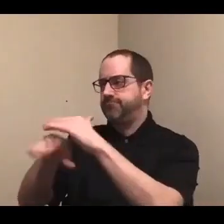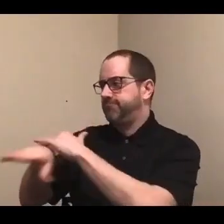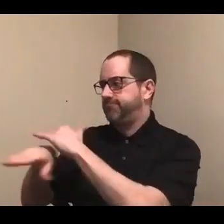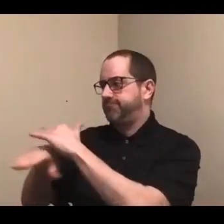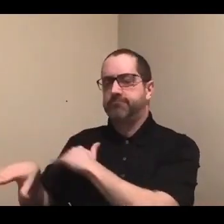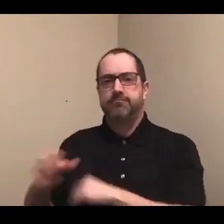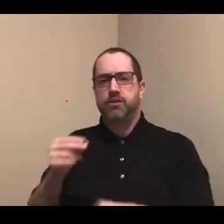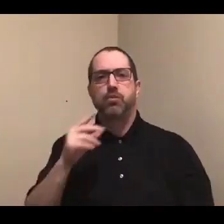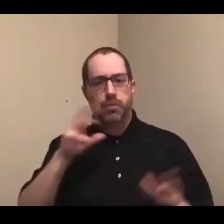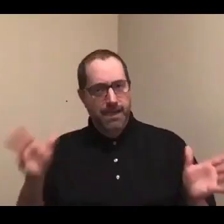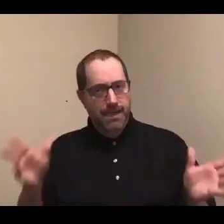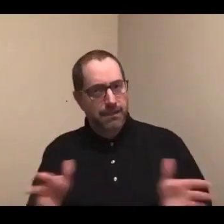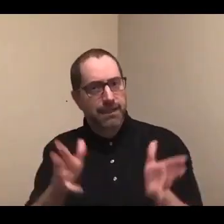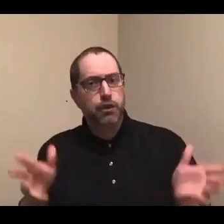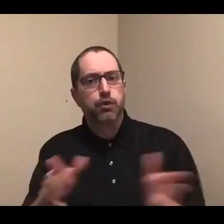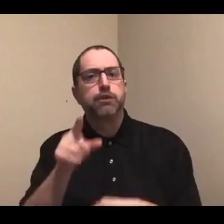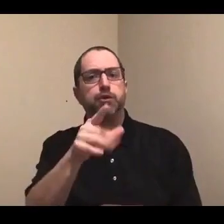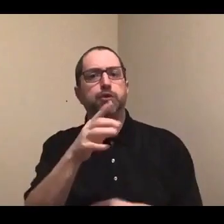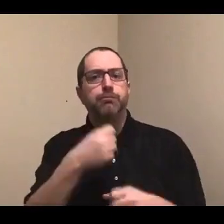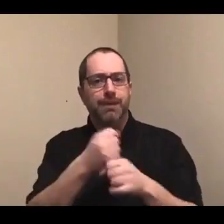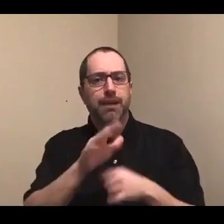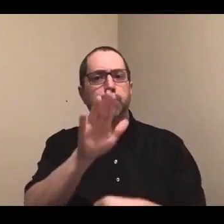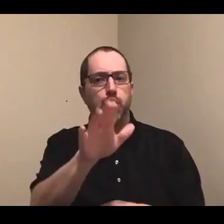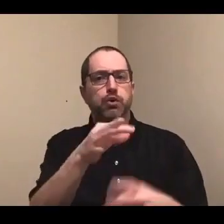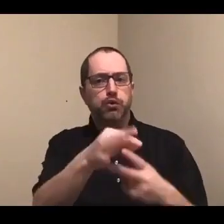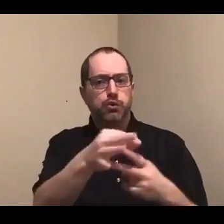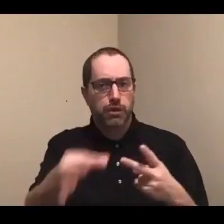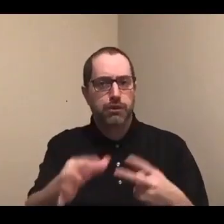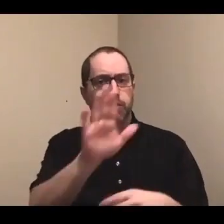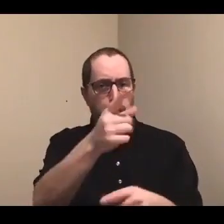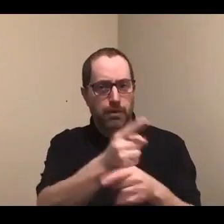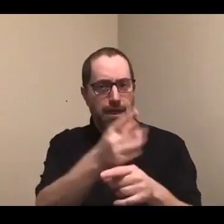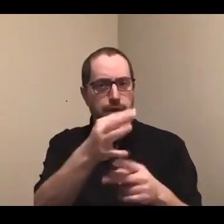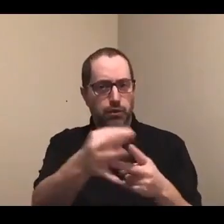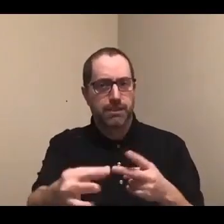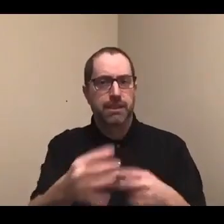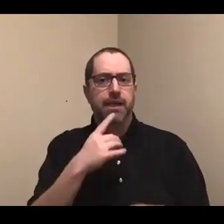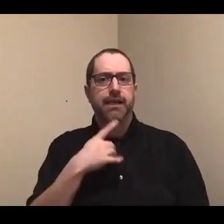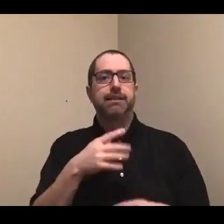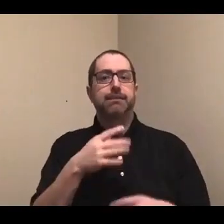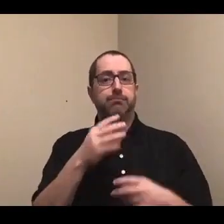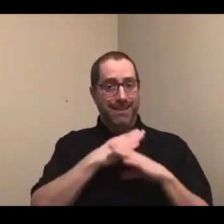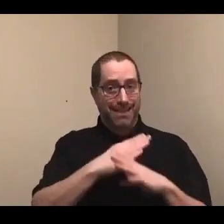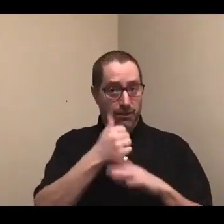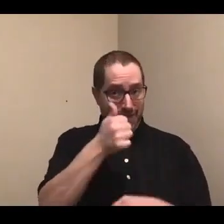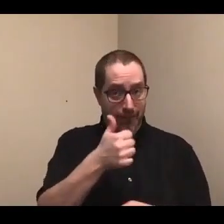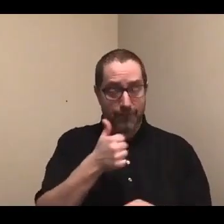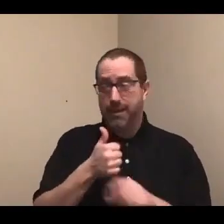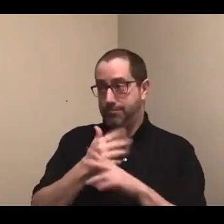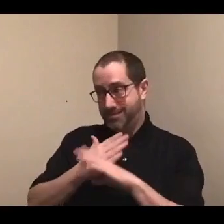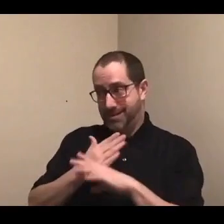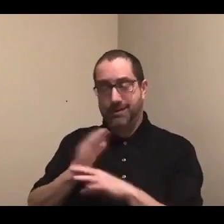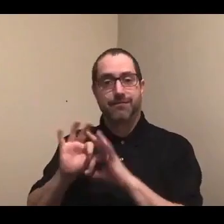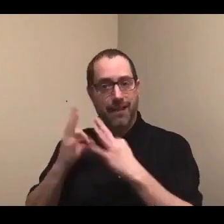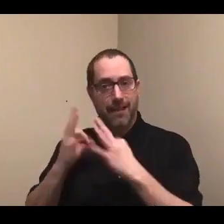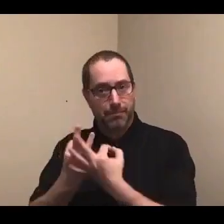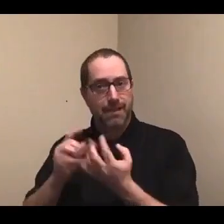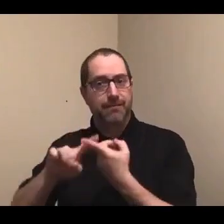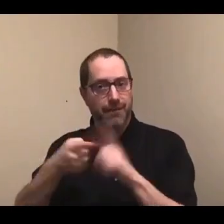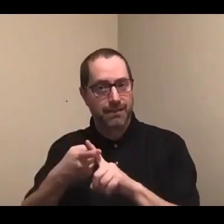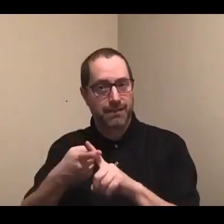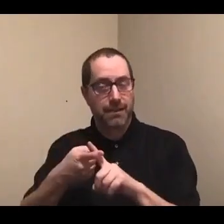it's not just for yourself, it's for your family, for your neighbors, and for your friends to be able to protect them as well. We're not looking at that. There has been some talk at the federal level